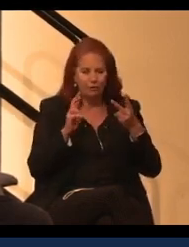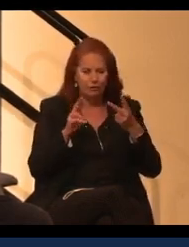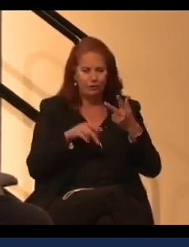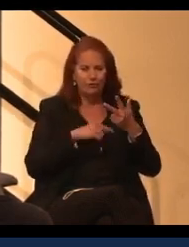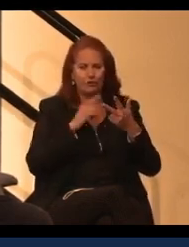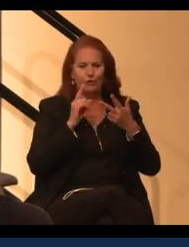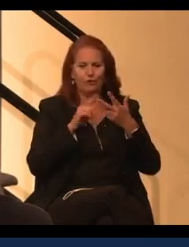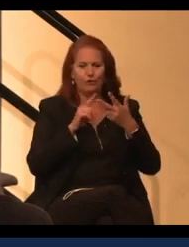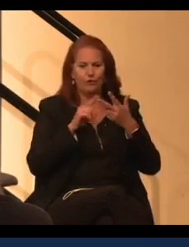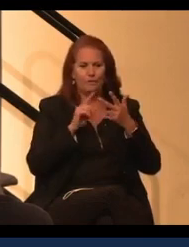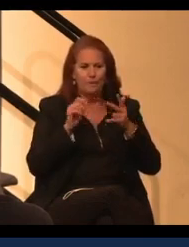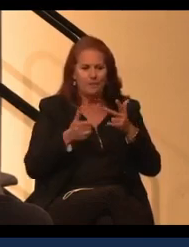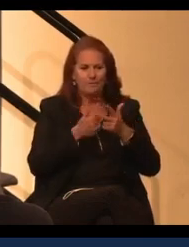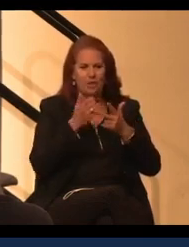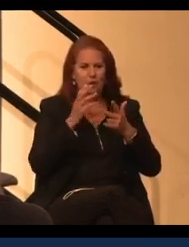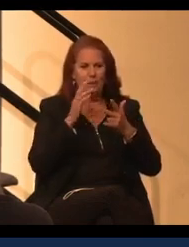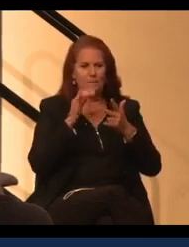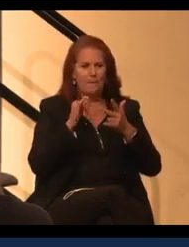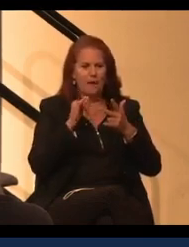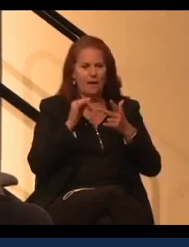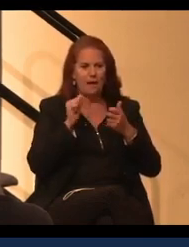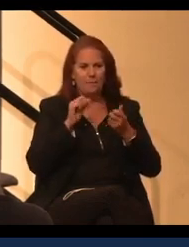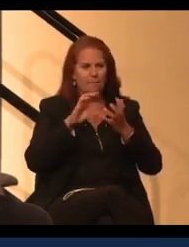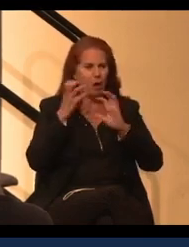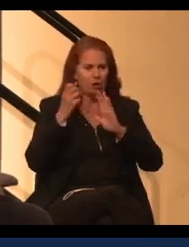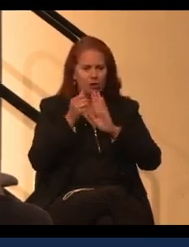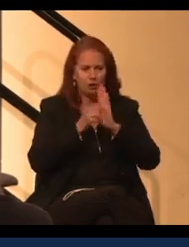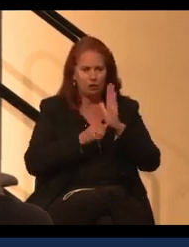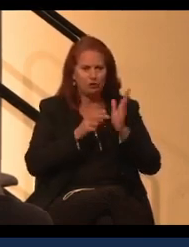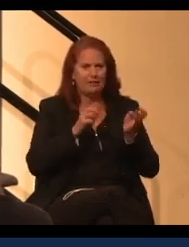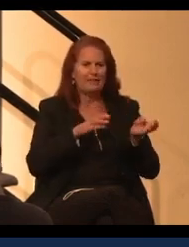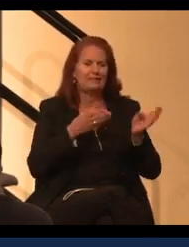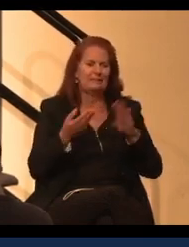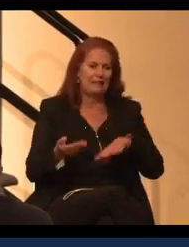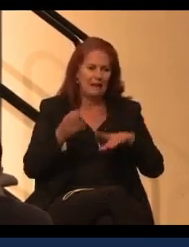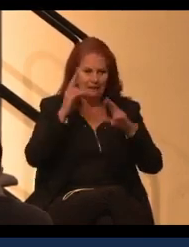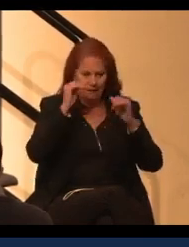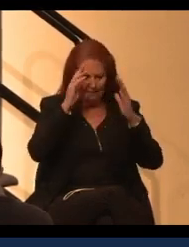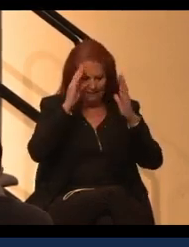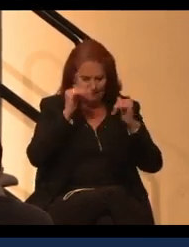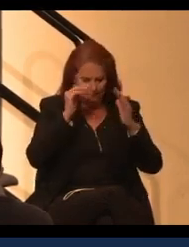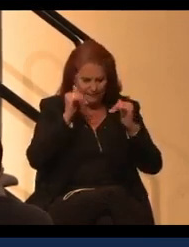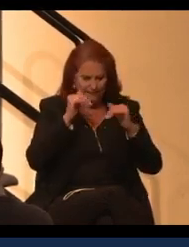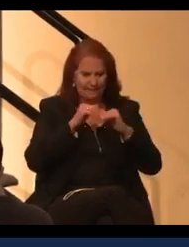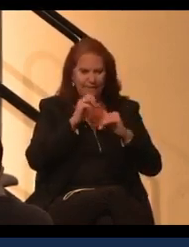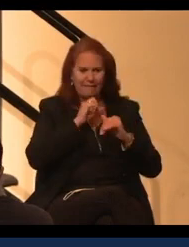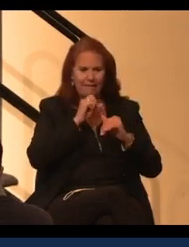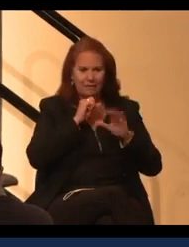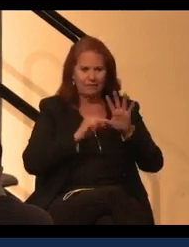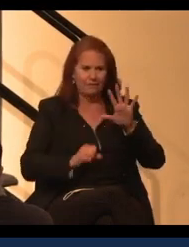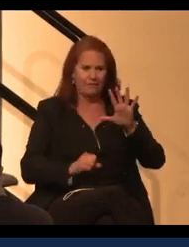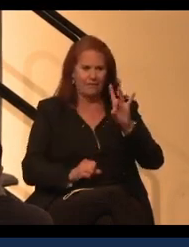There was followed by a botched surgery, and he died unexpectedly at the age of